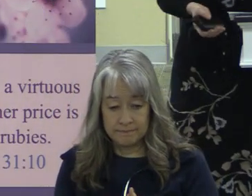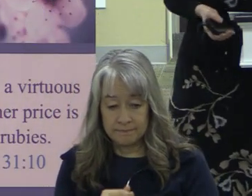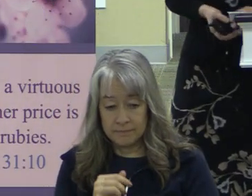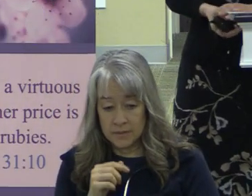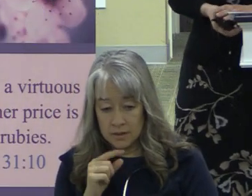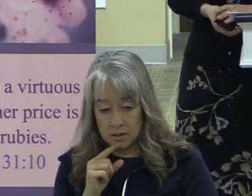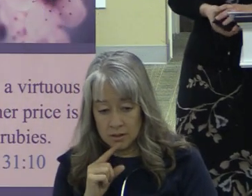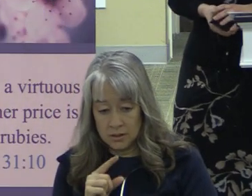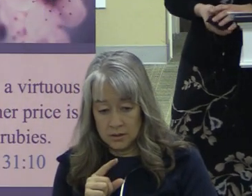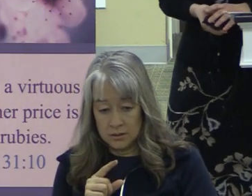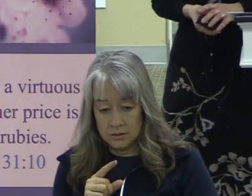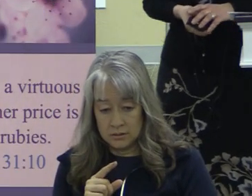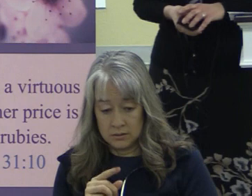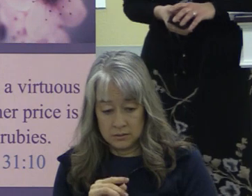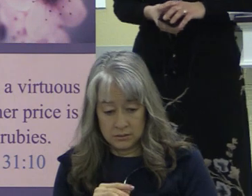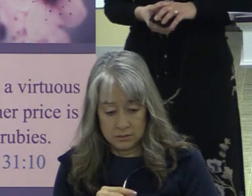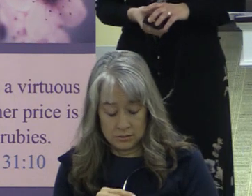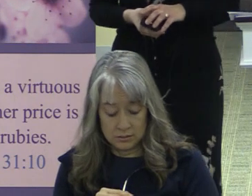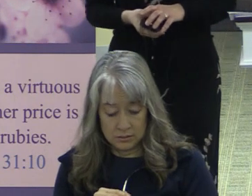so